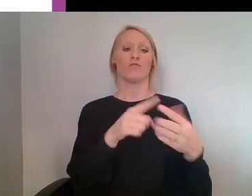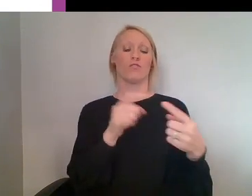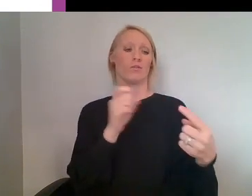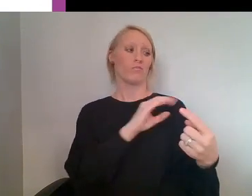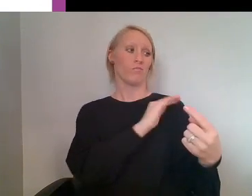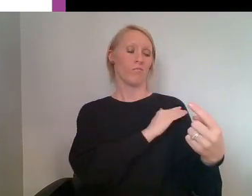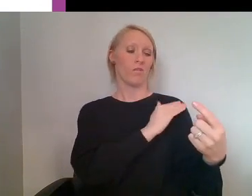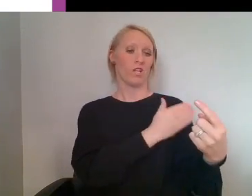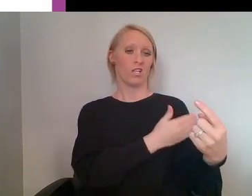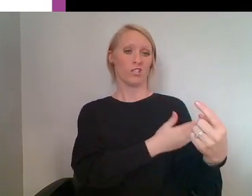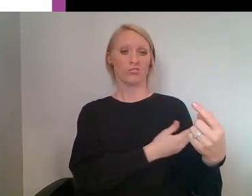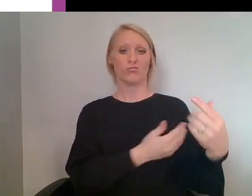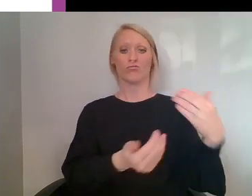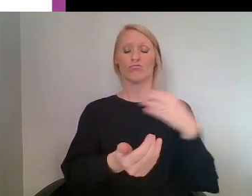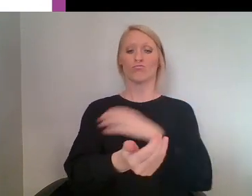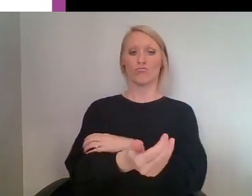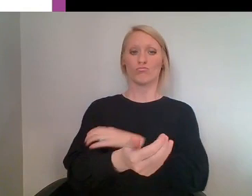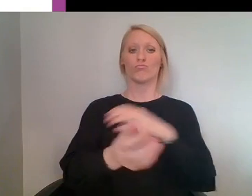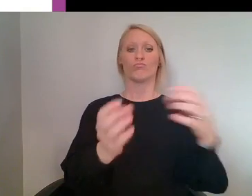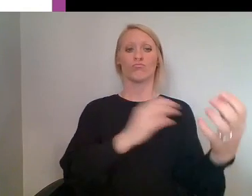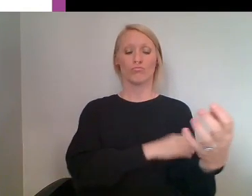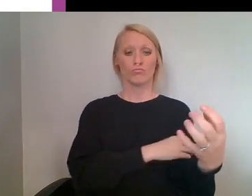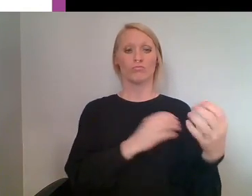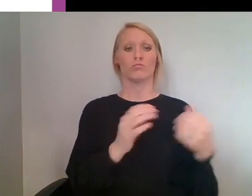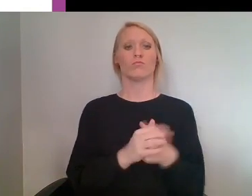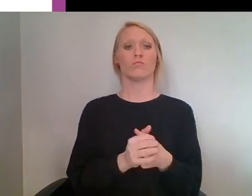of body kind of processes and functions.